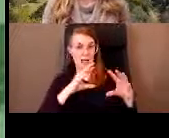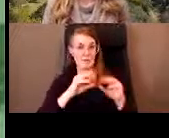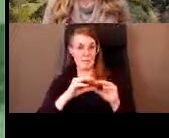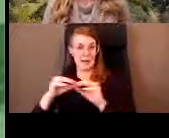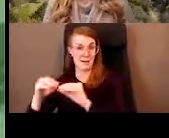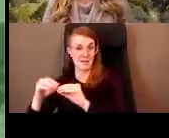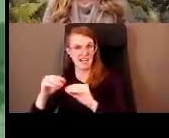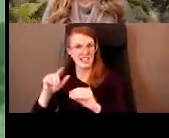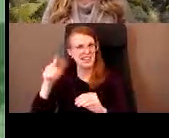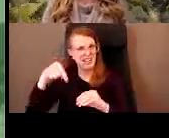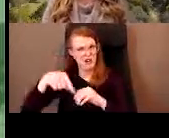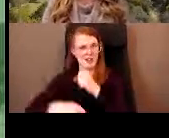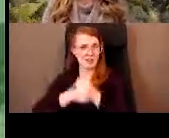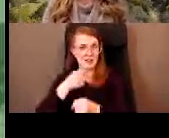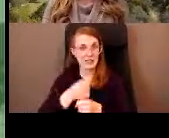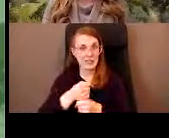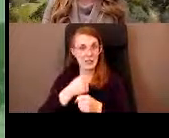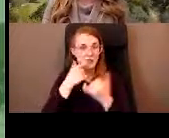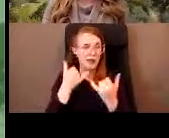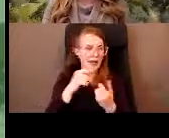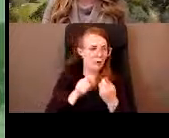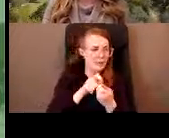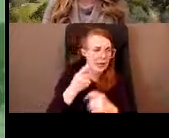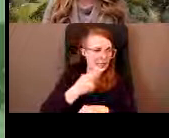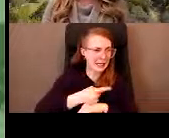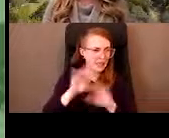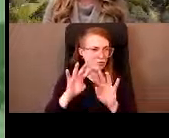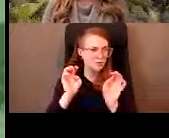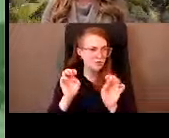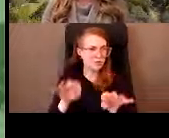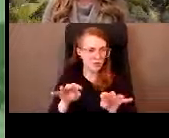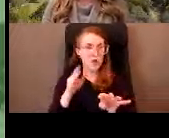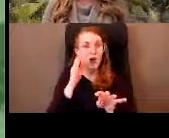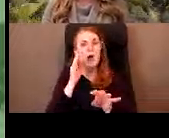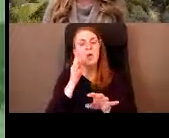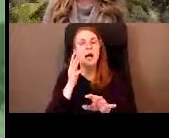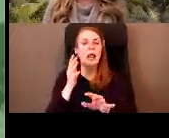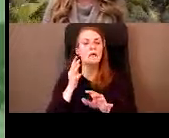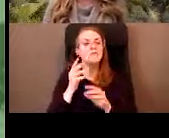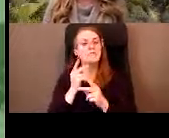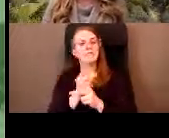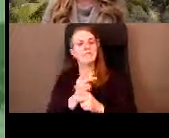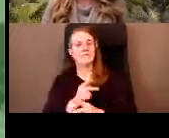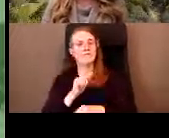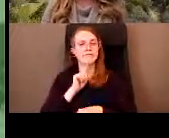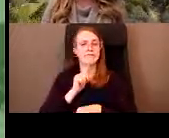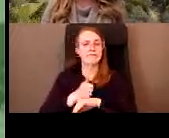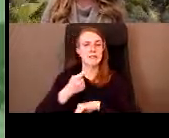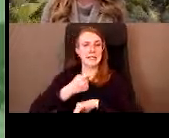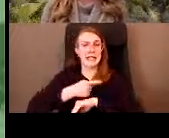later this year. We don't have any exact dates for that yet. We will be looking to get on agendas starting likely this